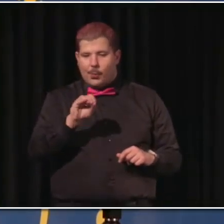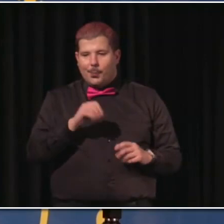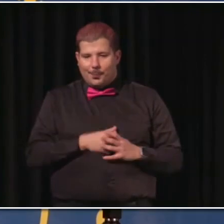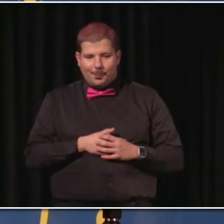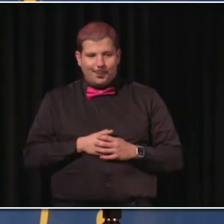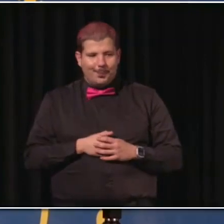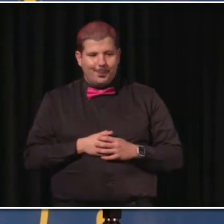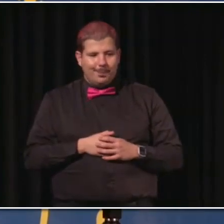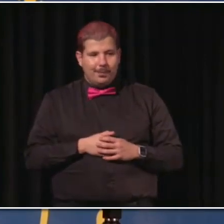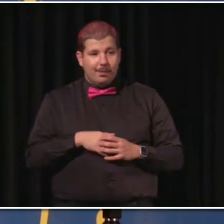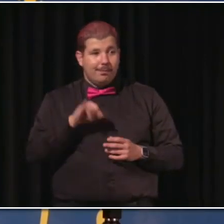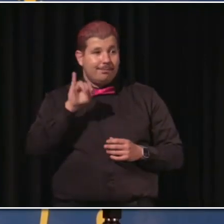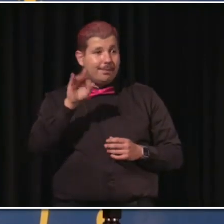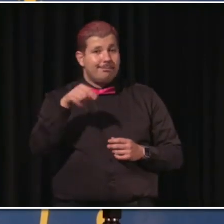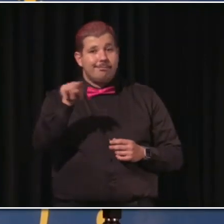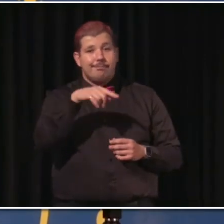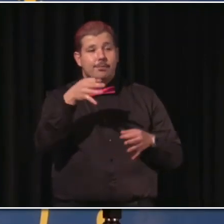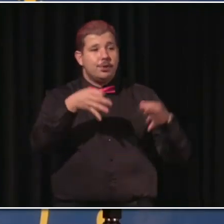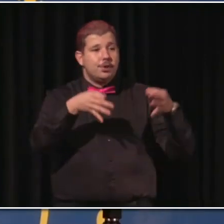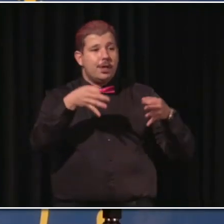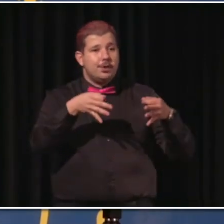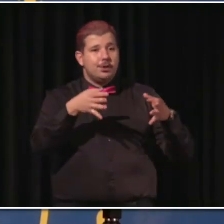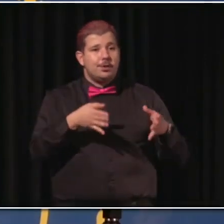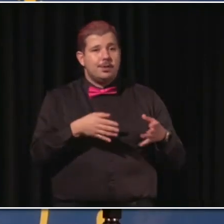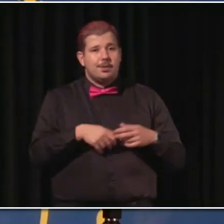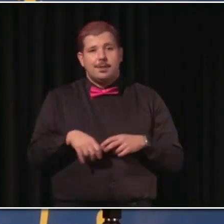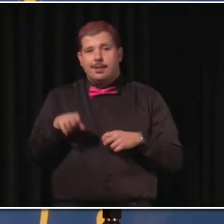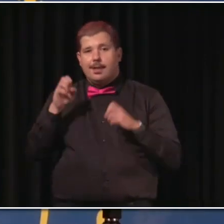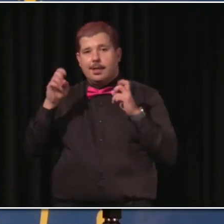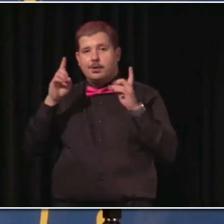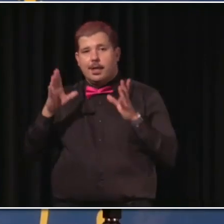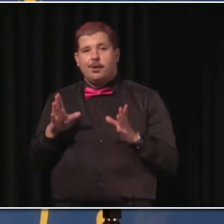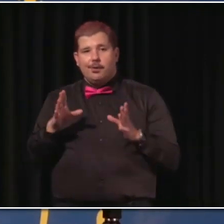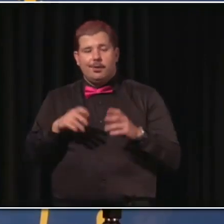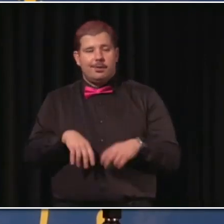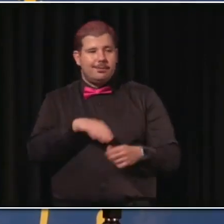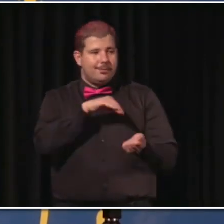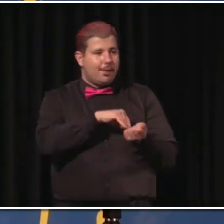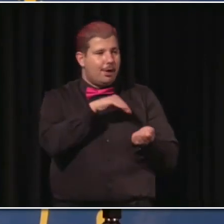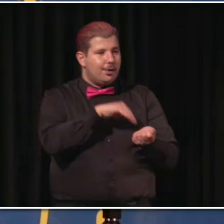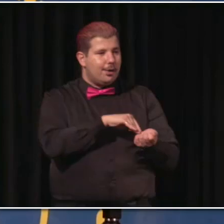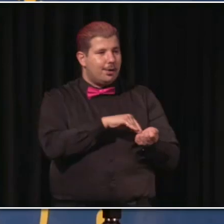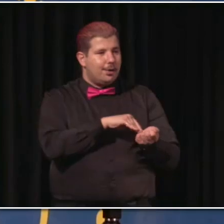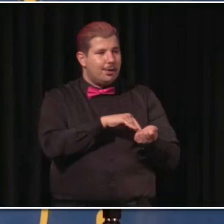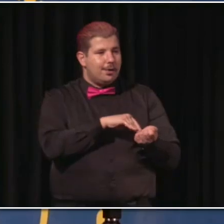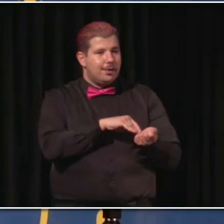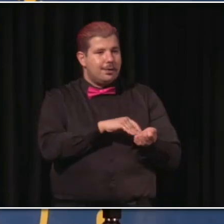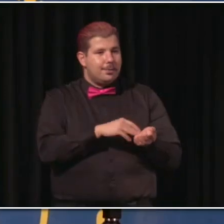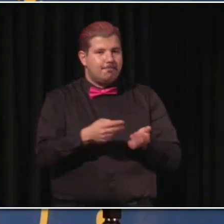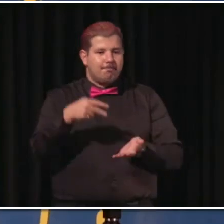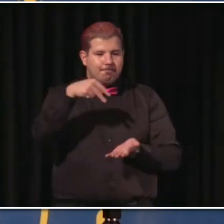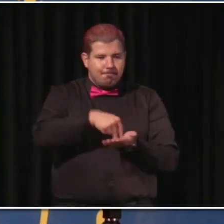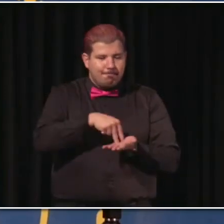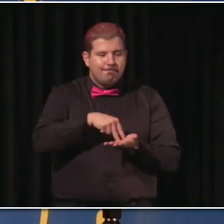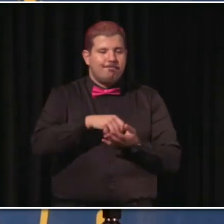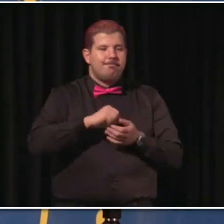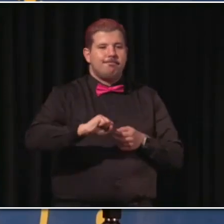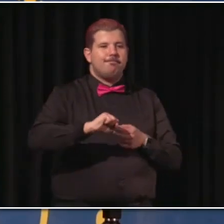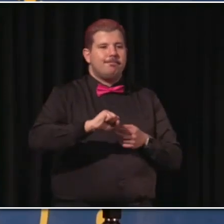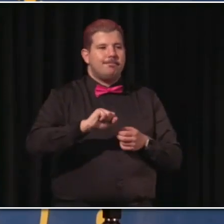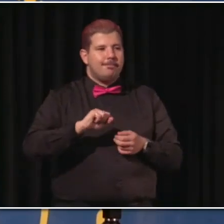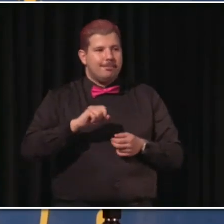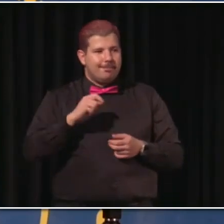So if you're a judge or an educator or a doctor, stand your ground.